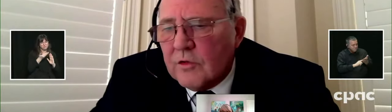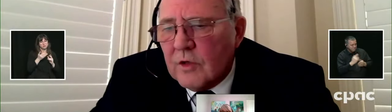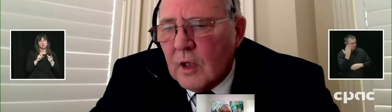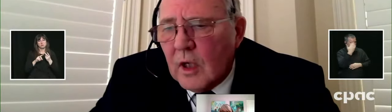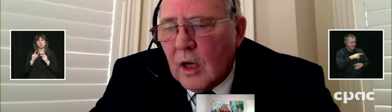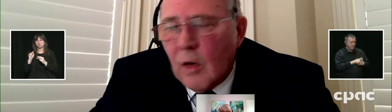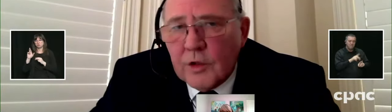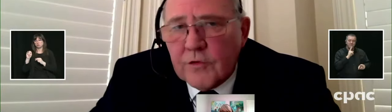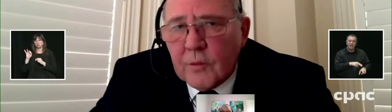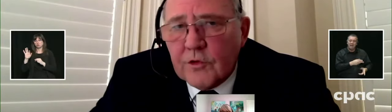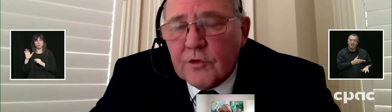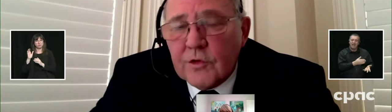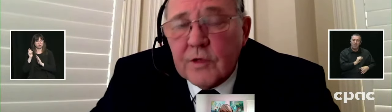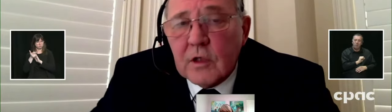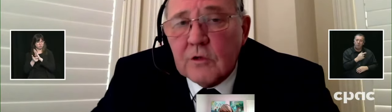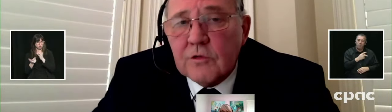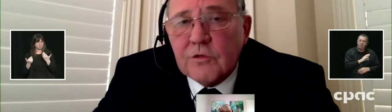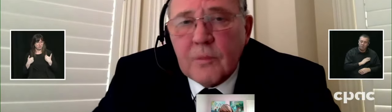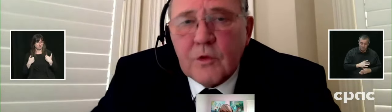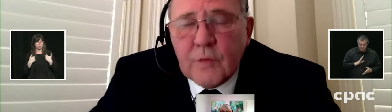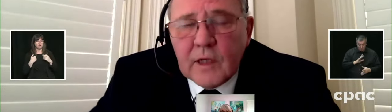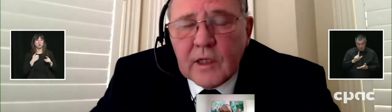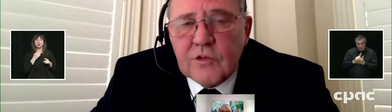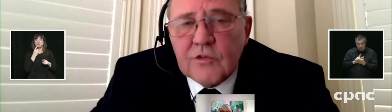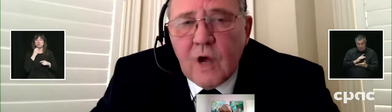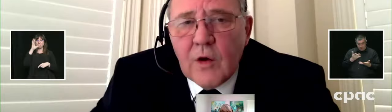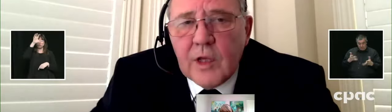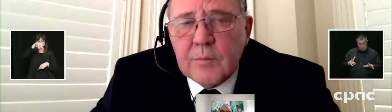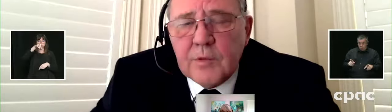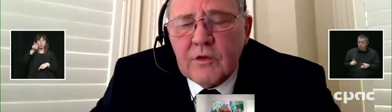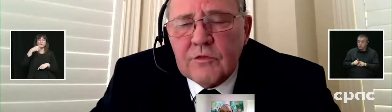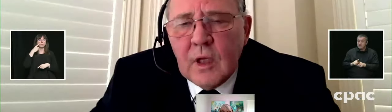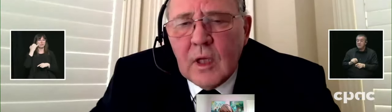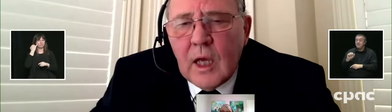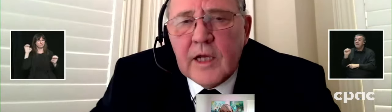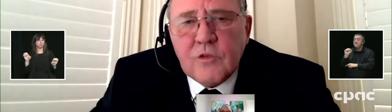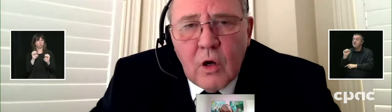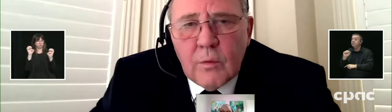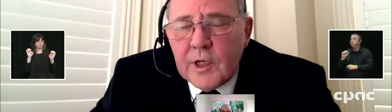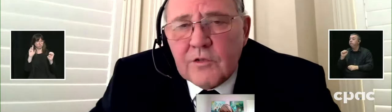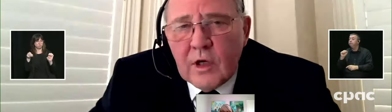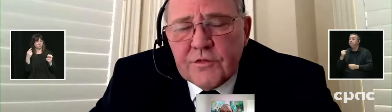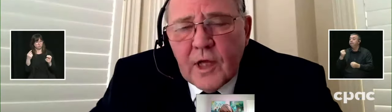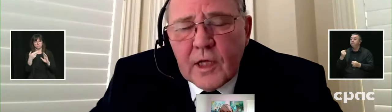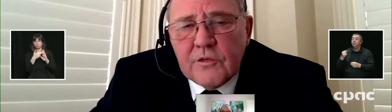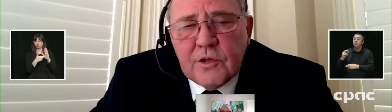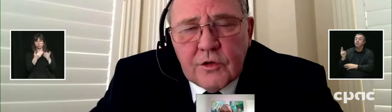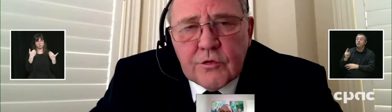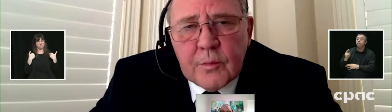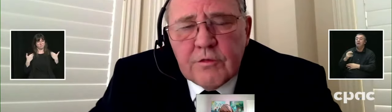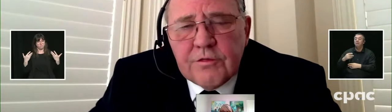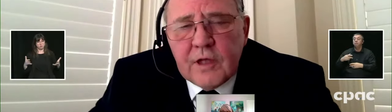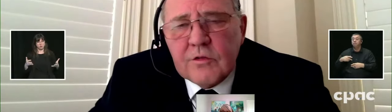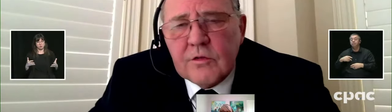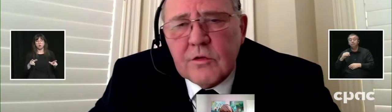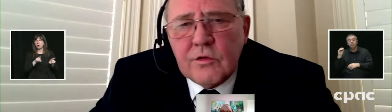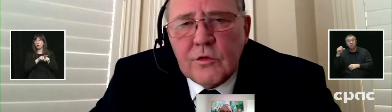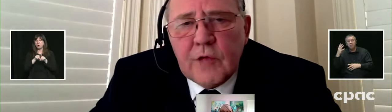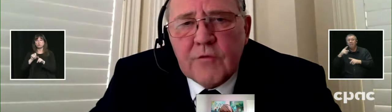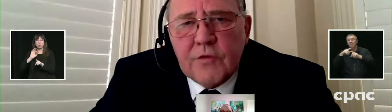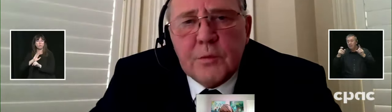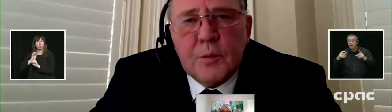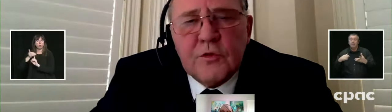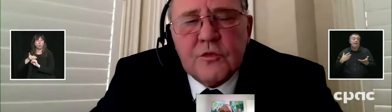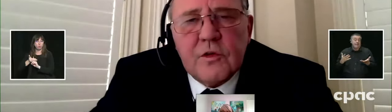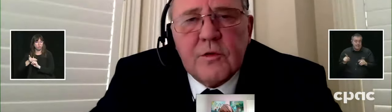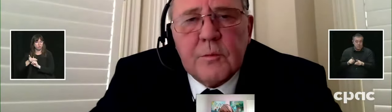laws, only for emergency vehicles. So some of those regulations are in place, and it's already, as I've said, a serious criminal offense to do that